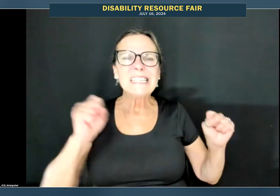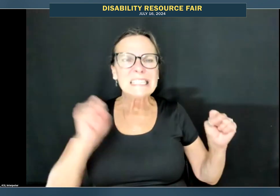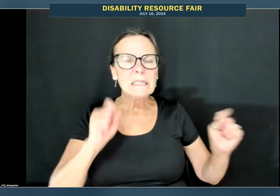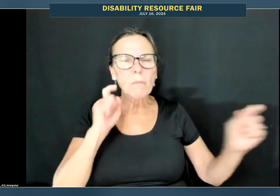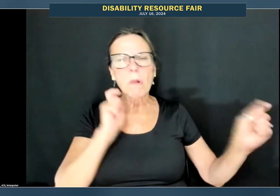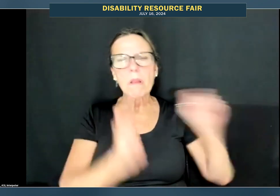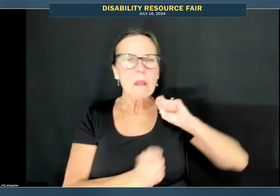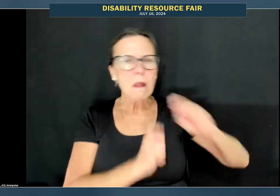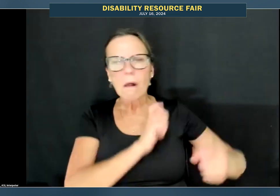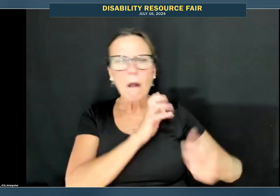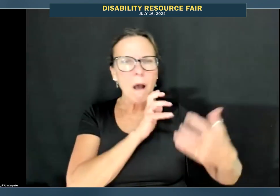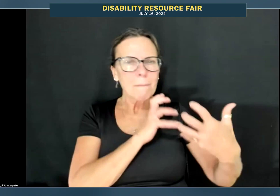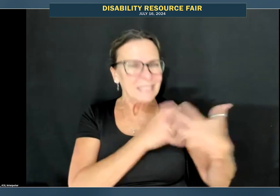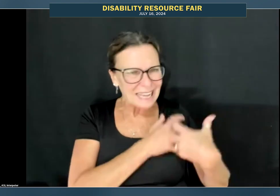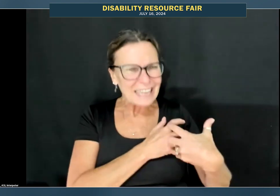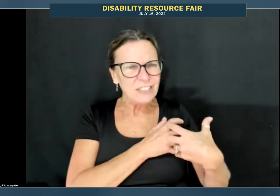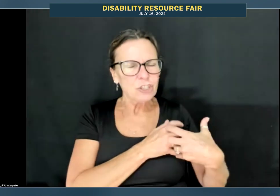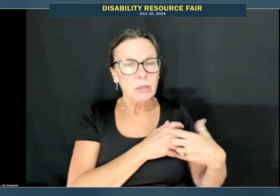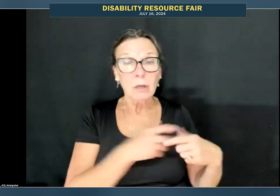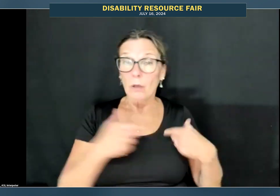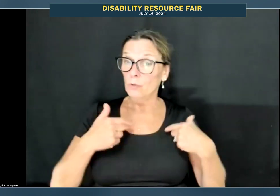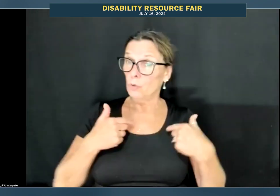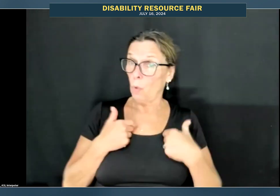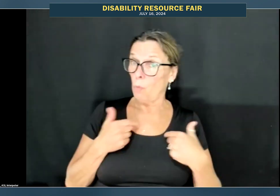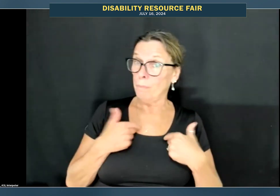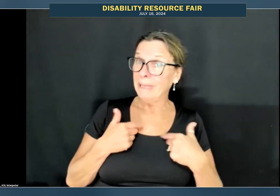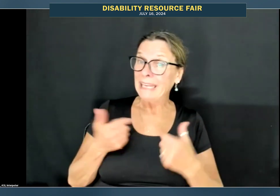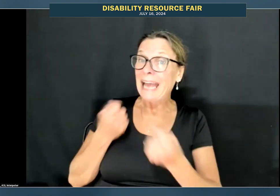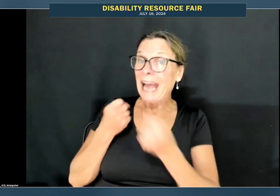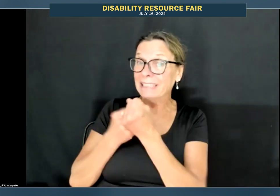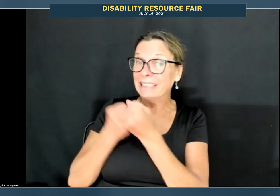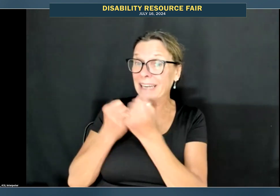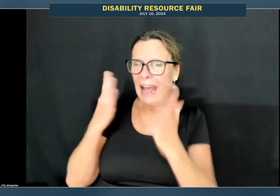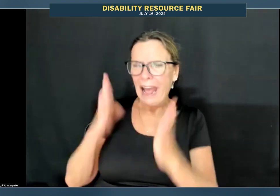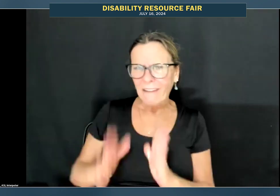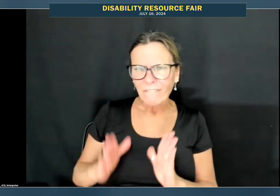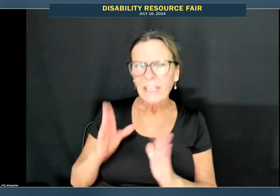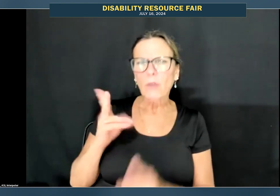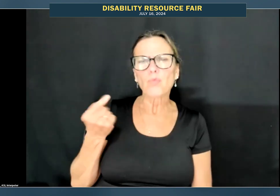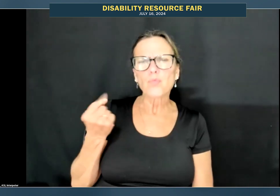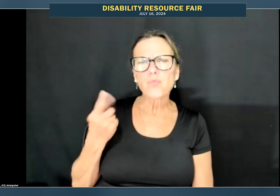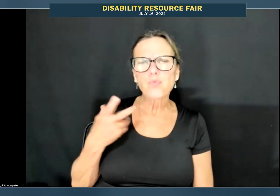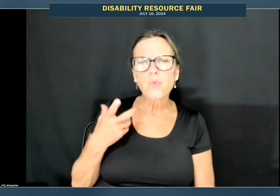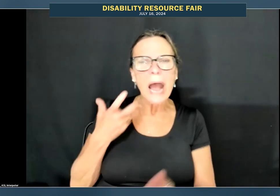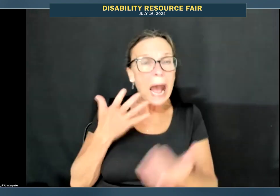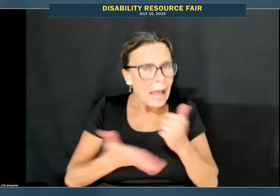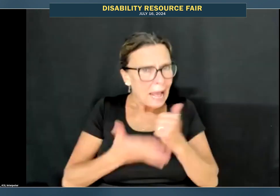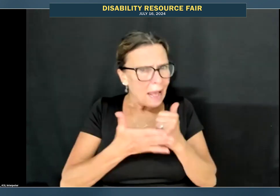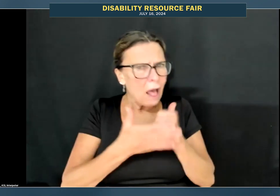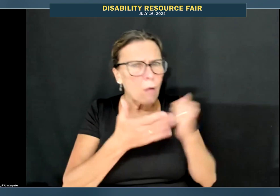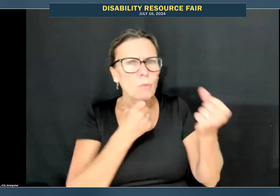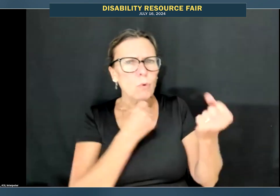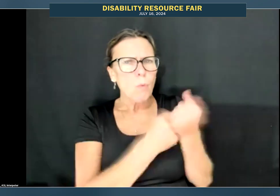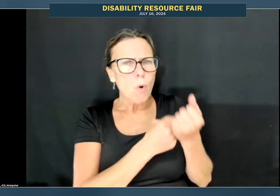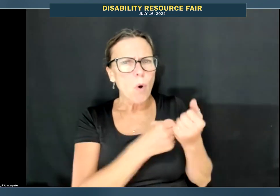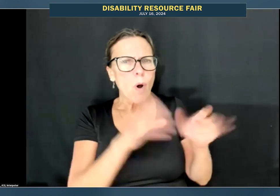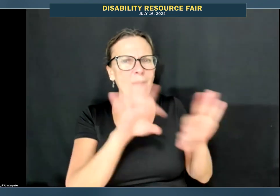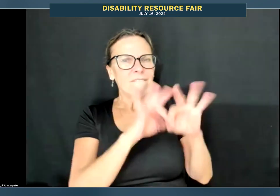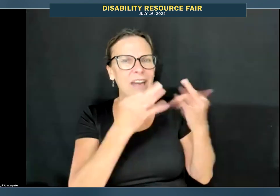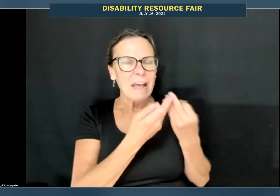And what I do as an advocate is I help support families